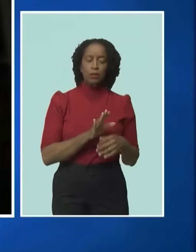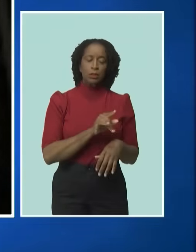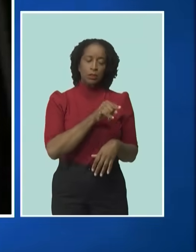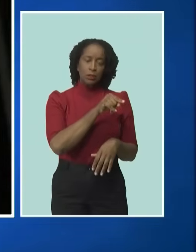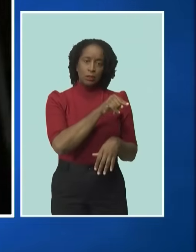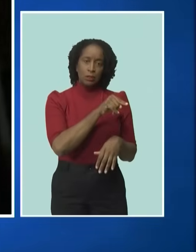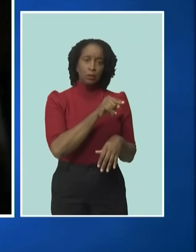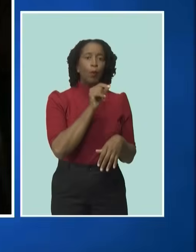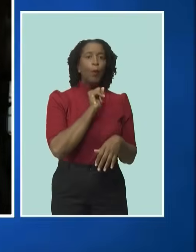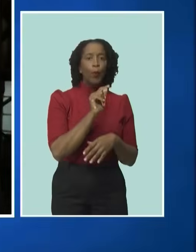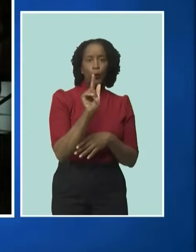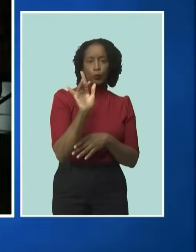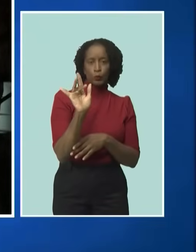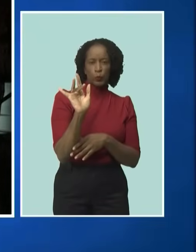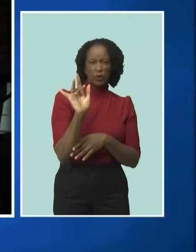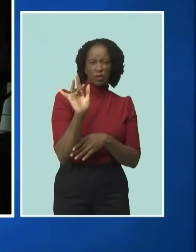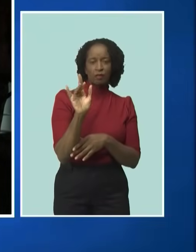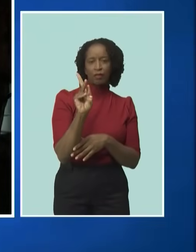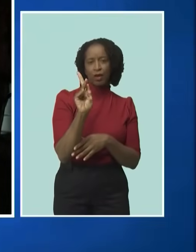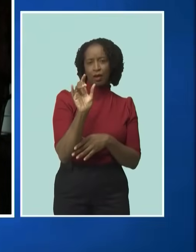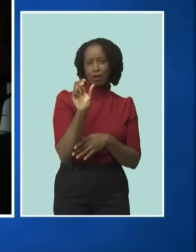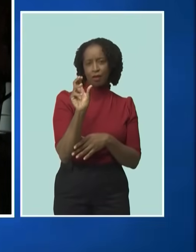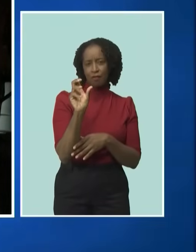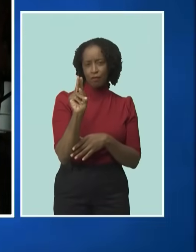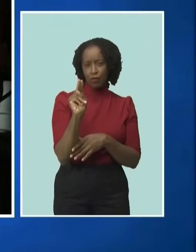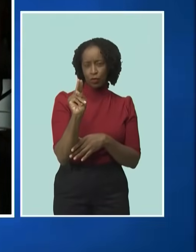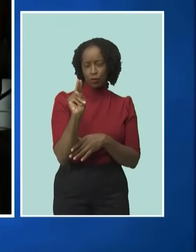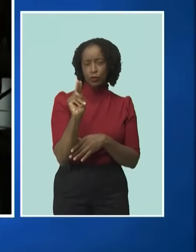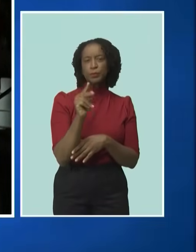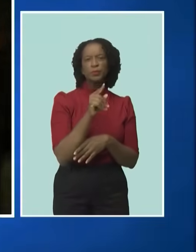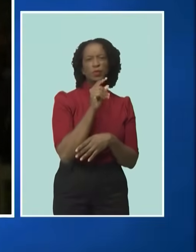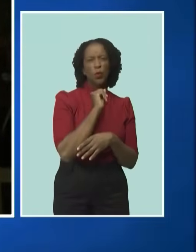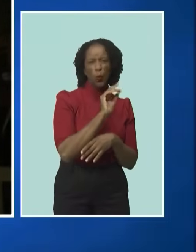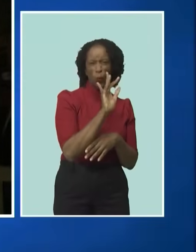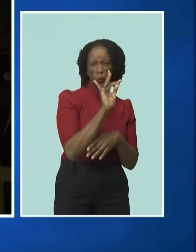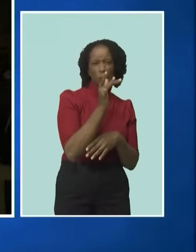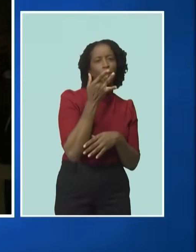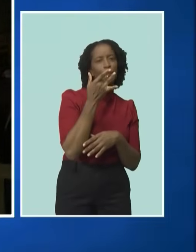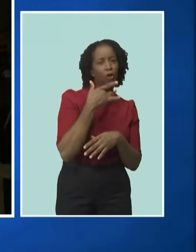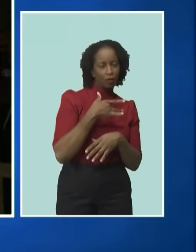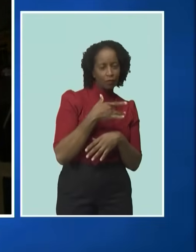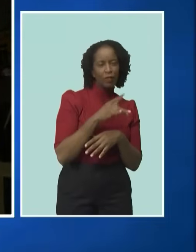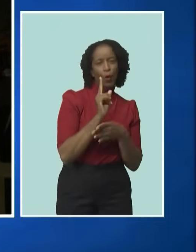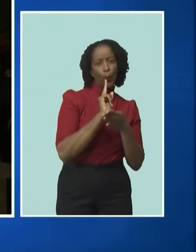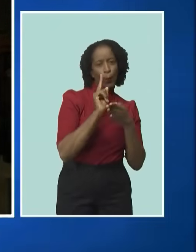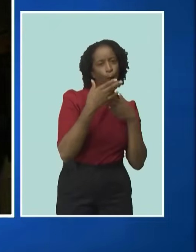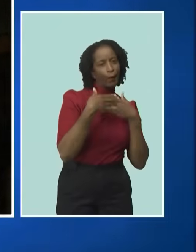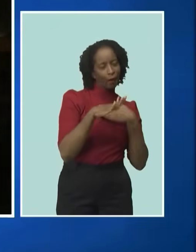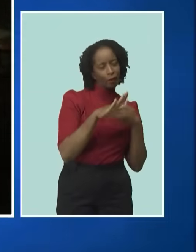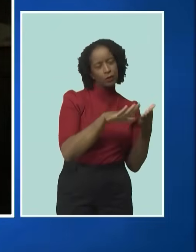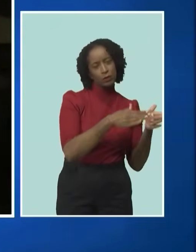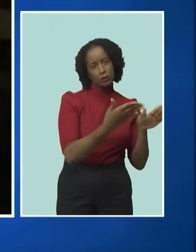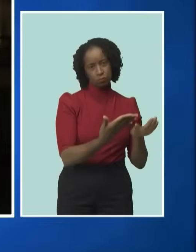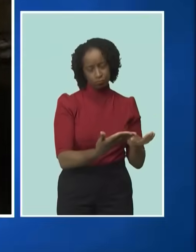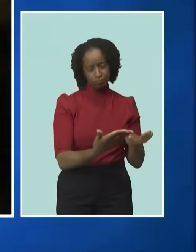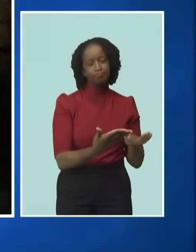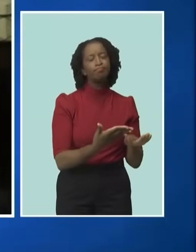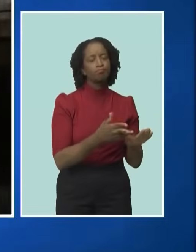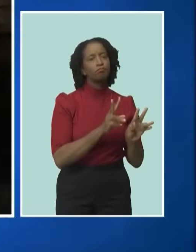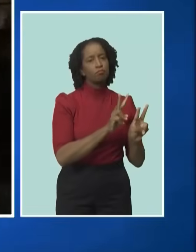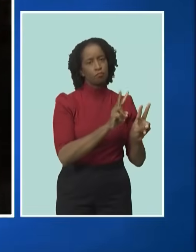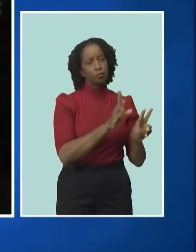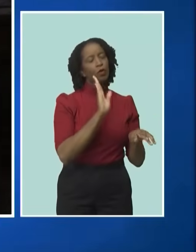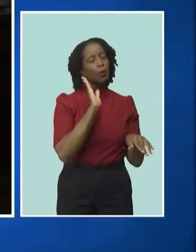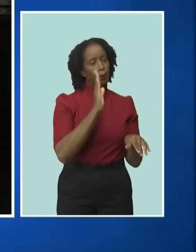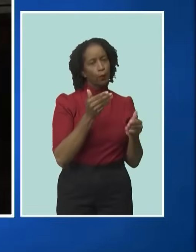of 25-year-old Kevin, who died a week after his 25th birthday. The relative said the family is in a state